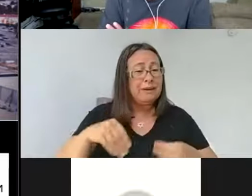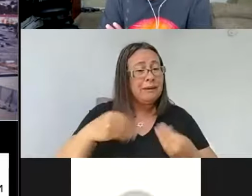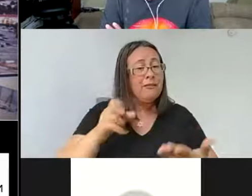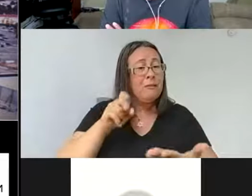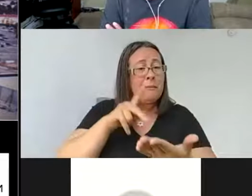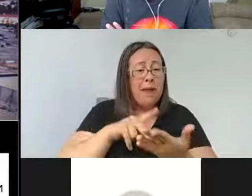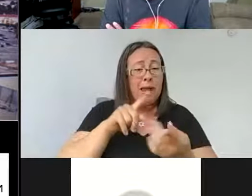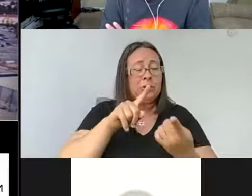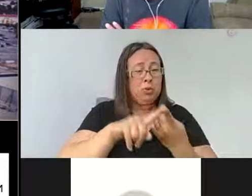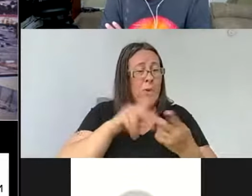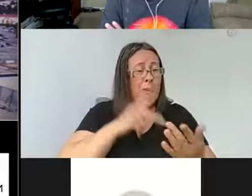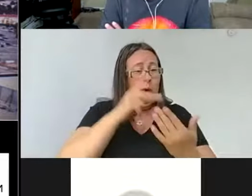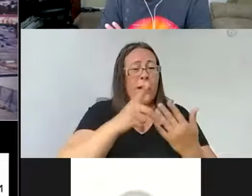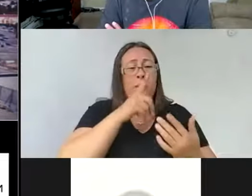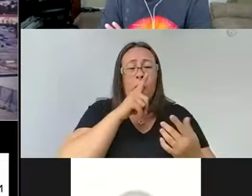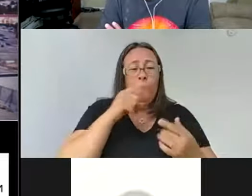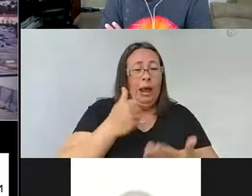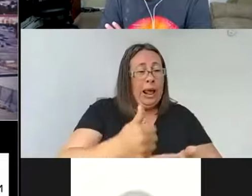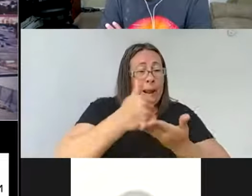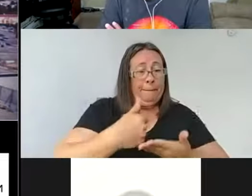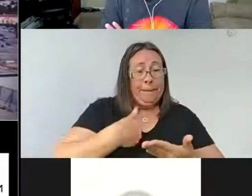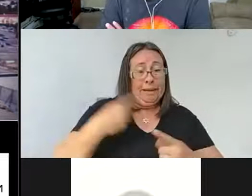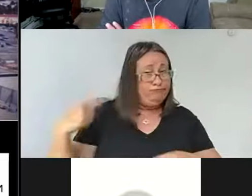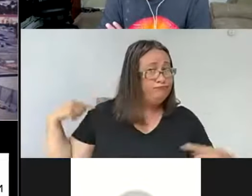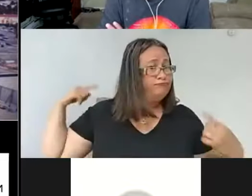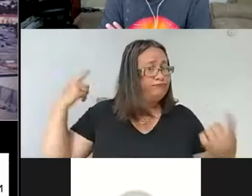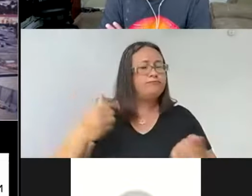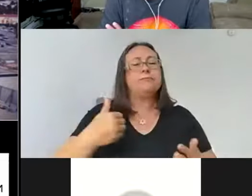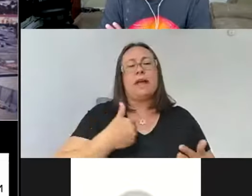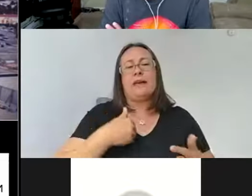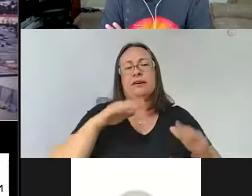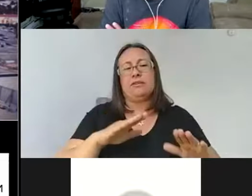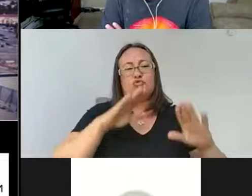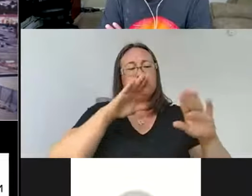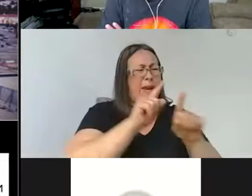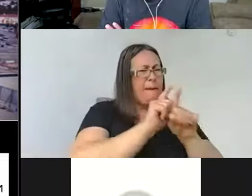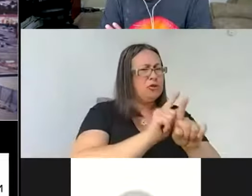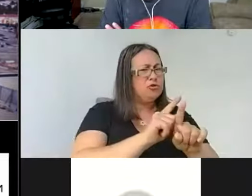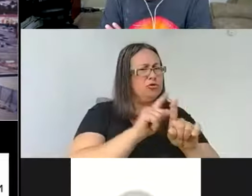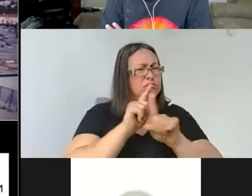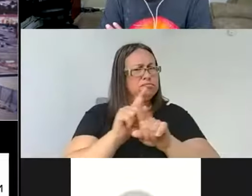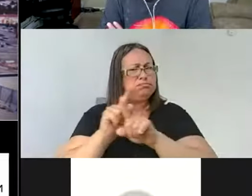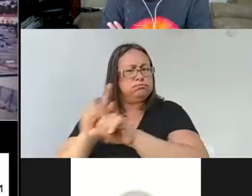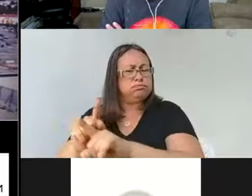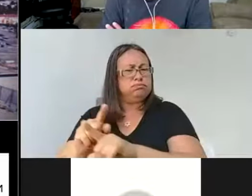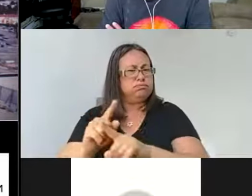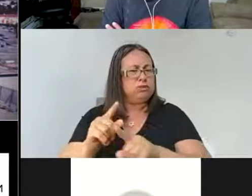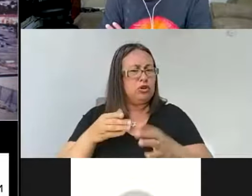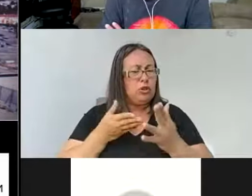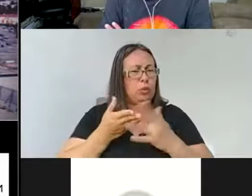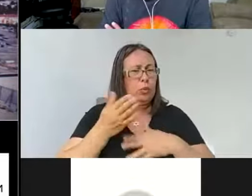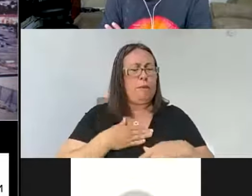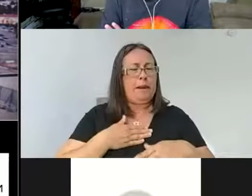helped me along the way, right? I had really great mentors, as I mentioned, along the way that helped sort of shape